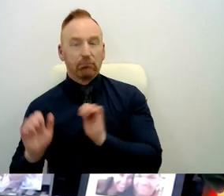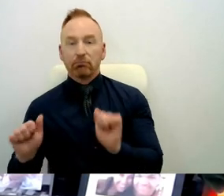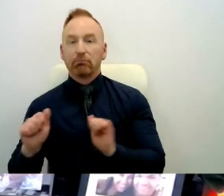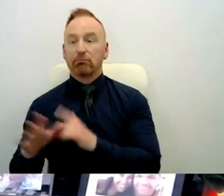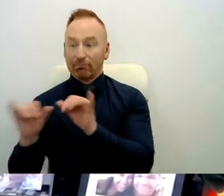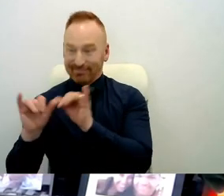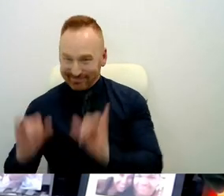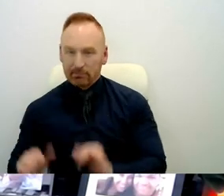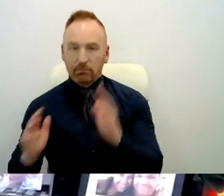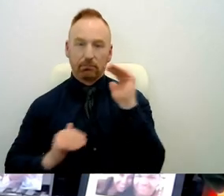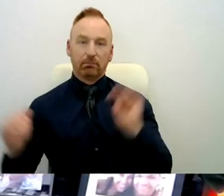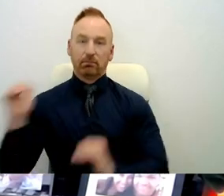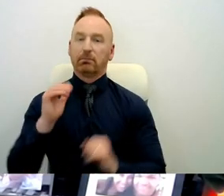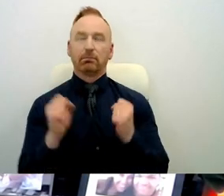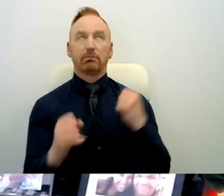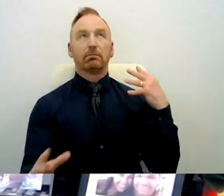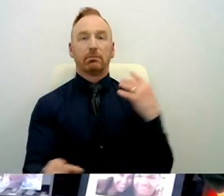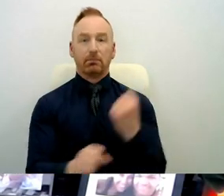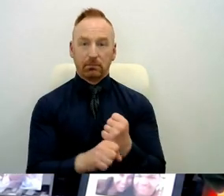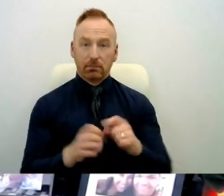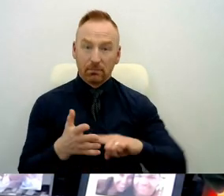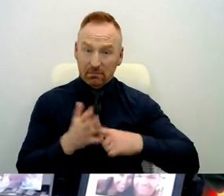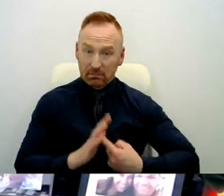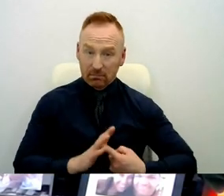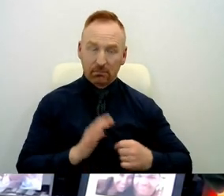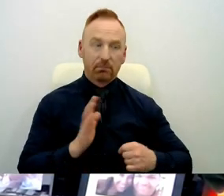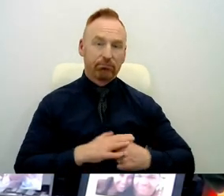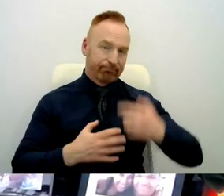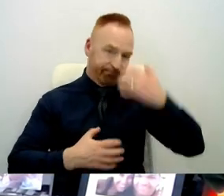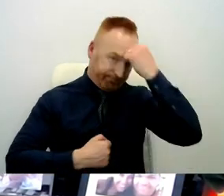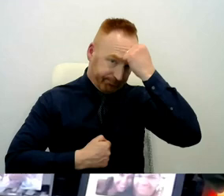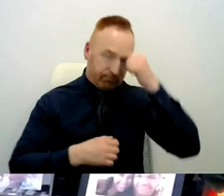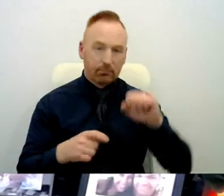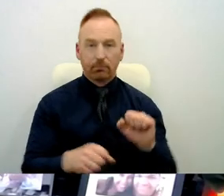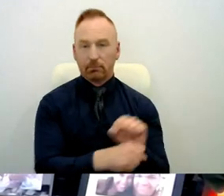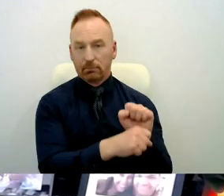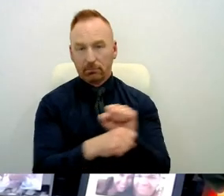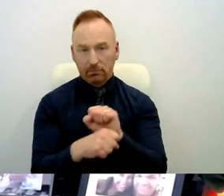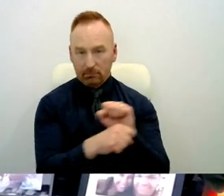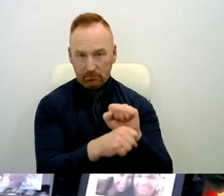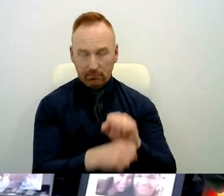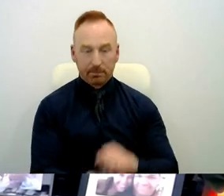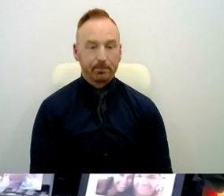maintain systems of inequality over centuries, starting with colonization and enslavement.